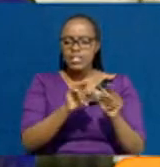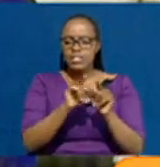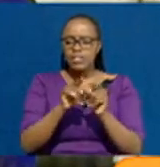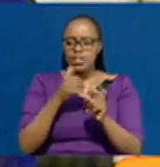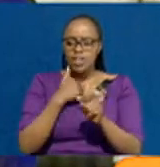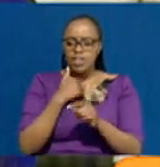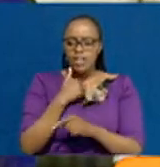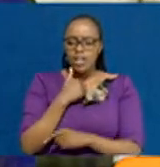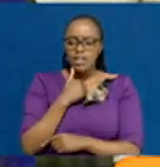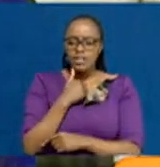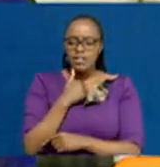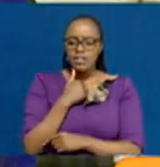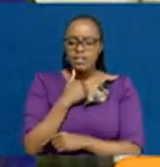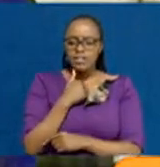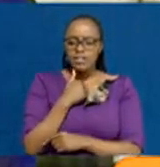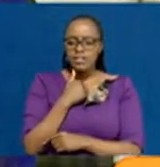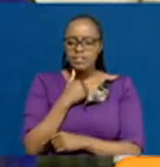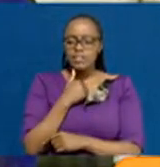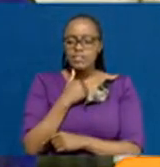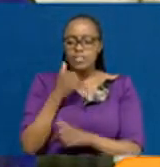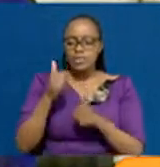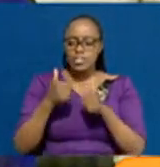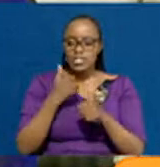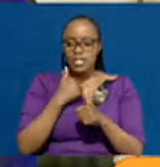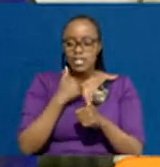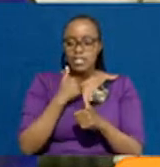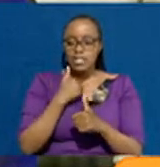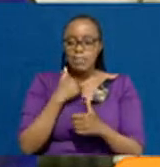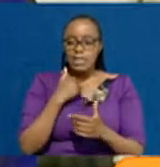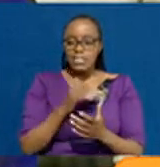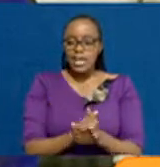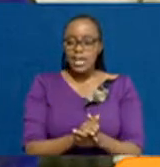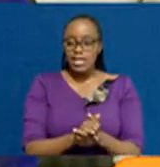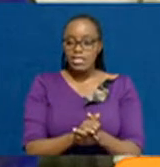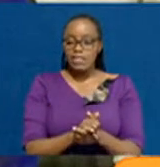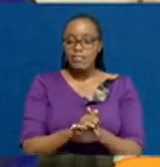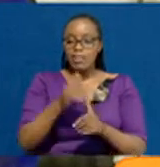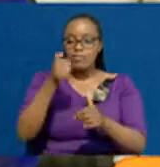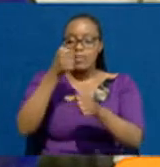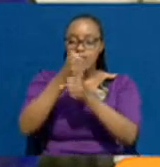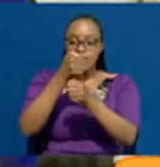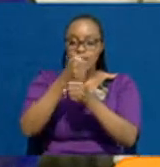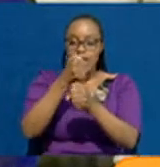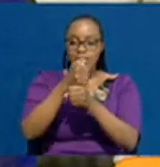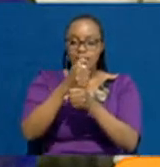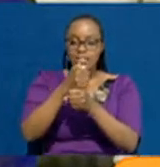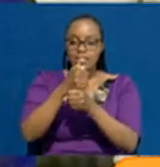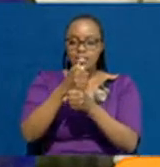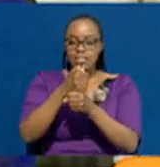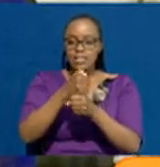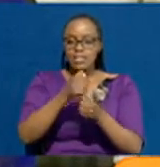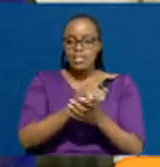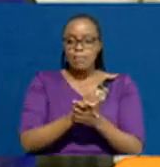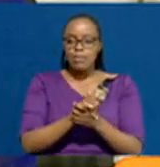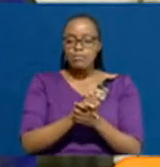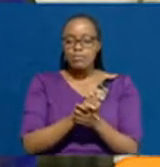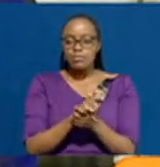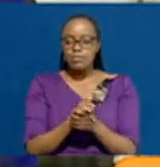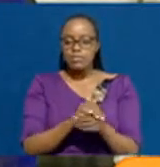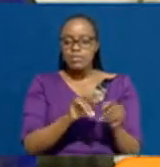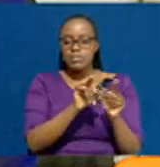example, we have here in Nairobi, we got to around 72% of healthcare